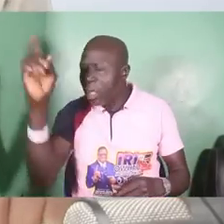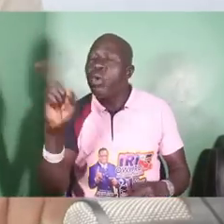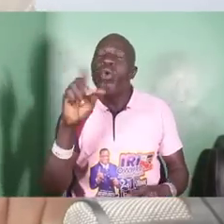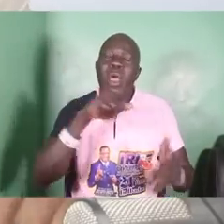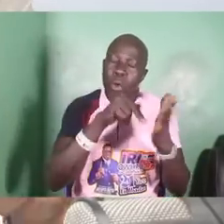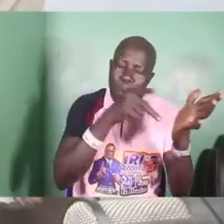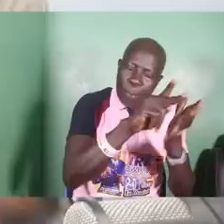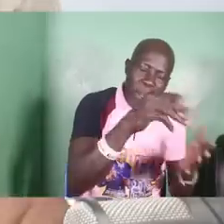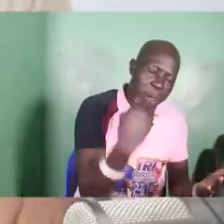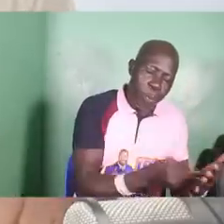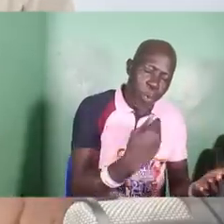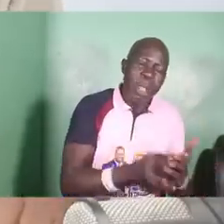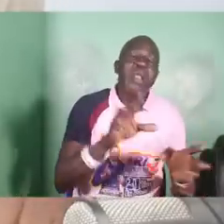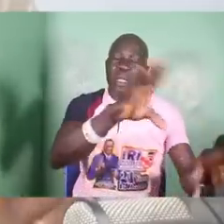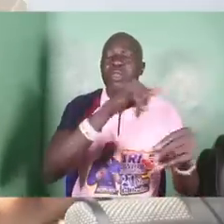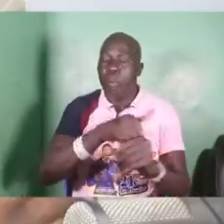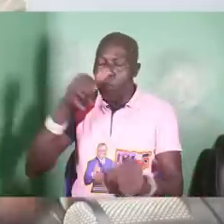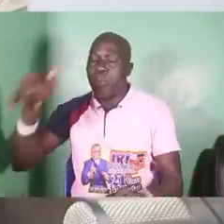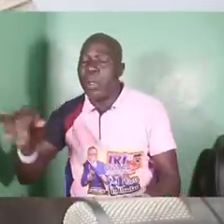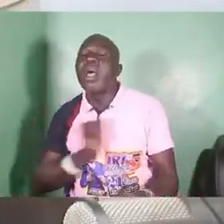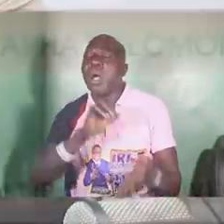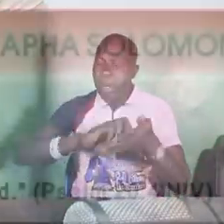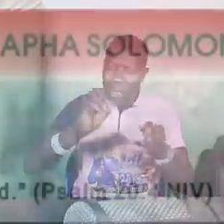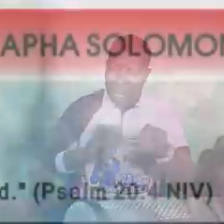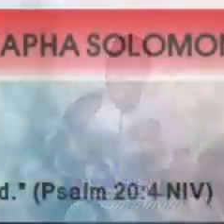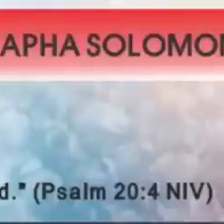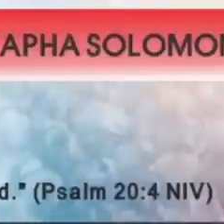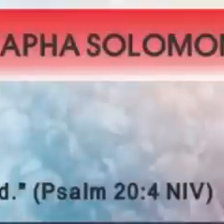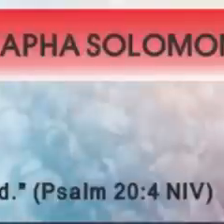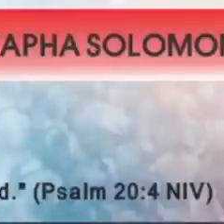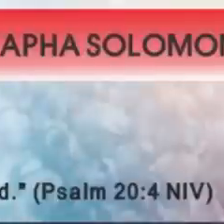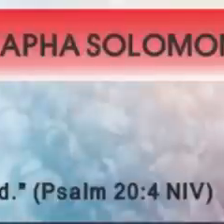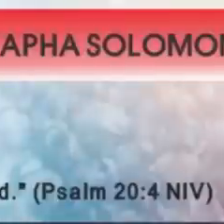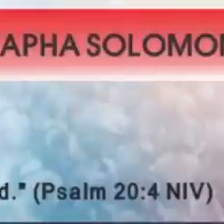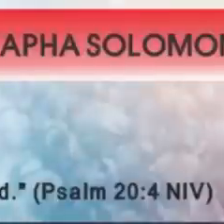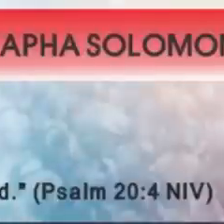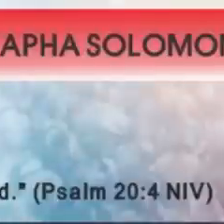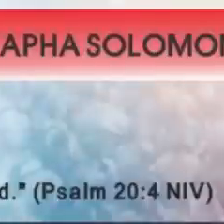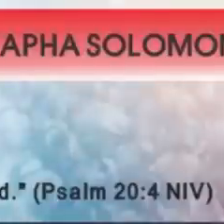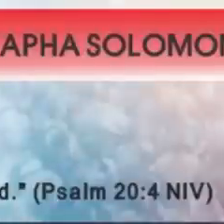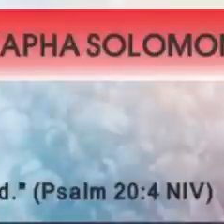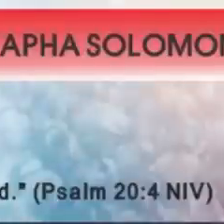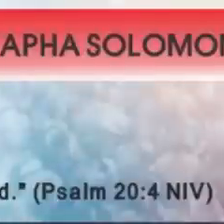that where will pay to? Take your pen and write the account number.